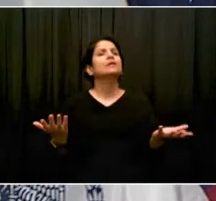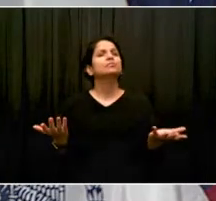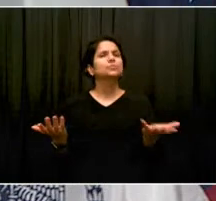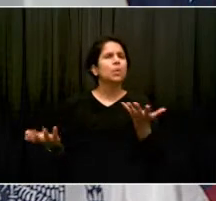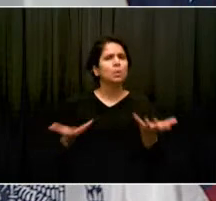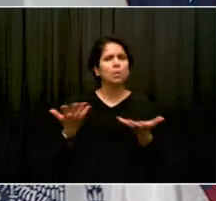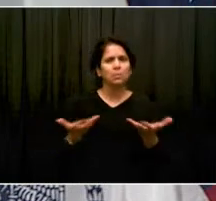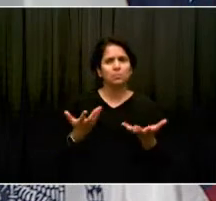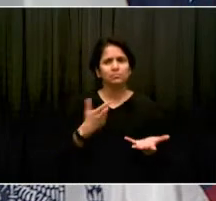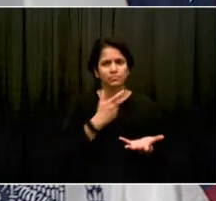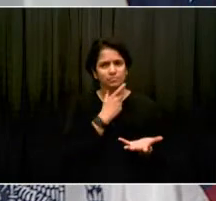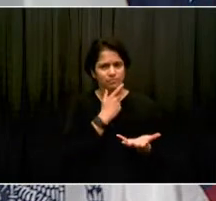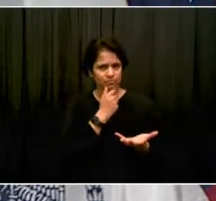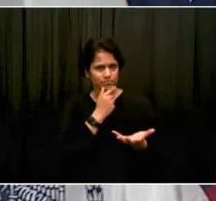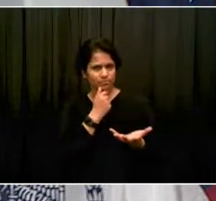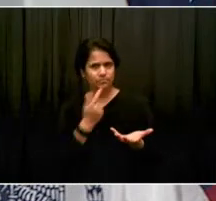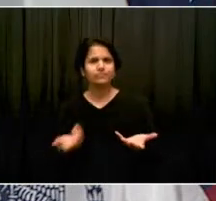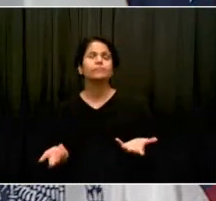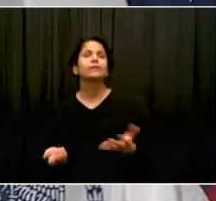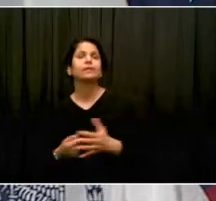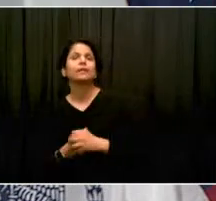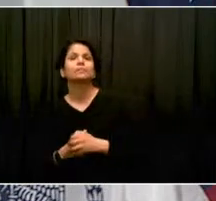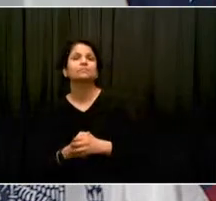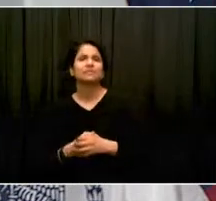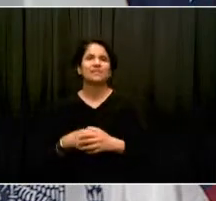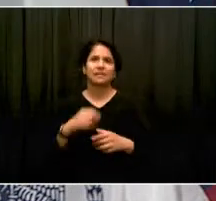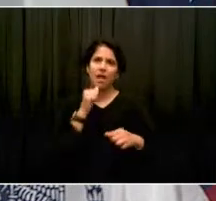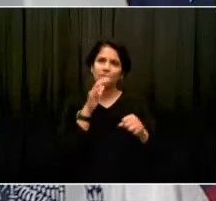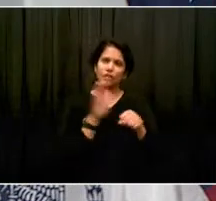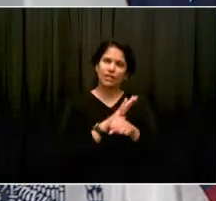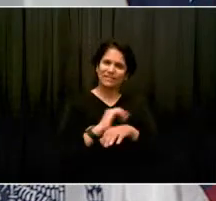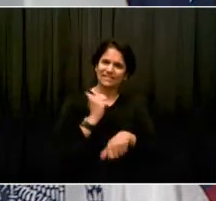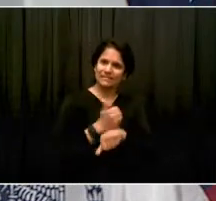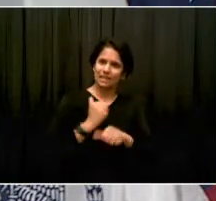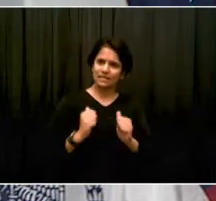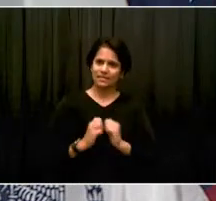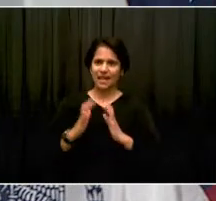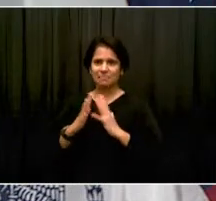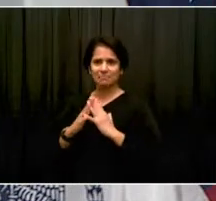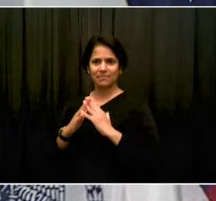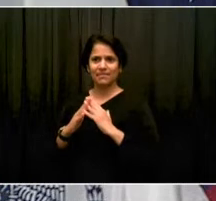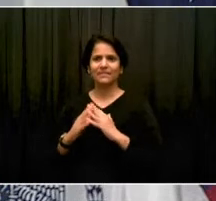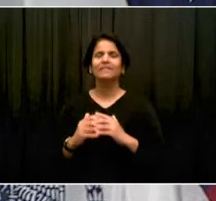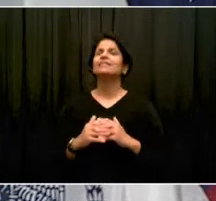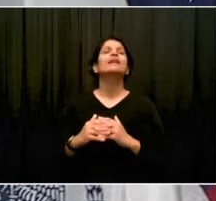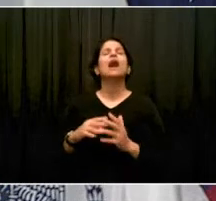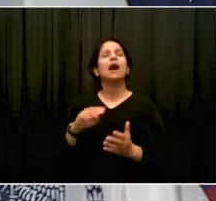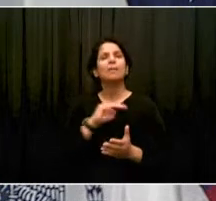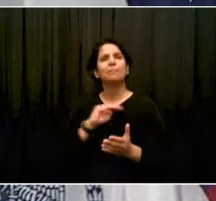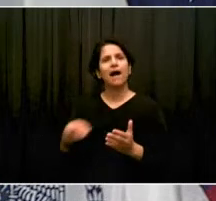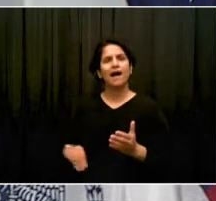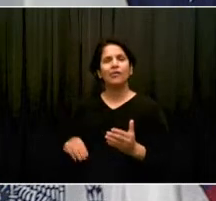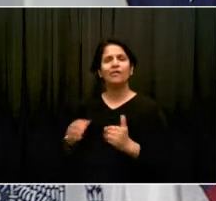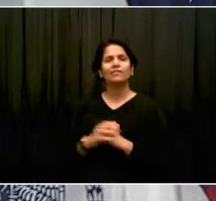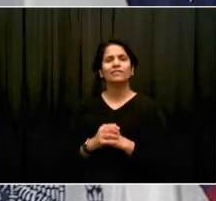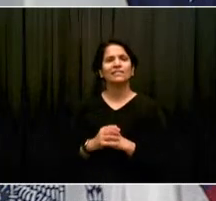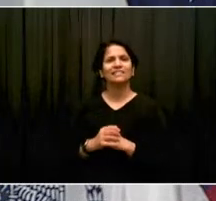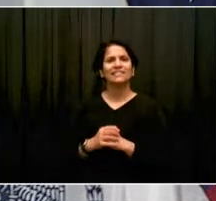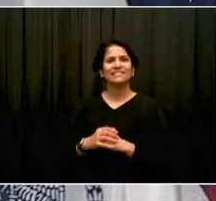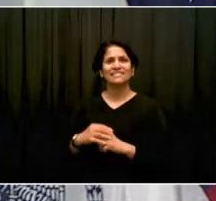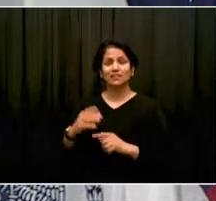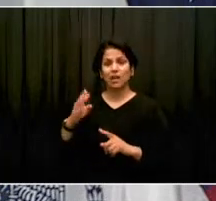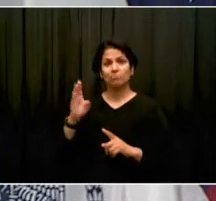that Henry, question? first of all, I'd say this. Broadway's been clear from the beginning that it takes a lot of lead time to put together big,